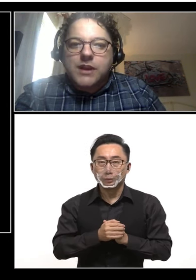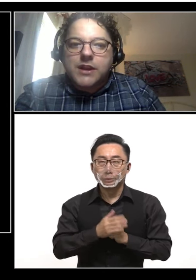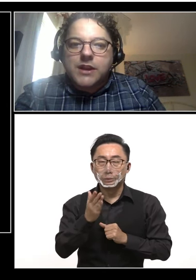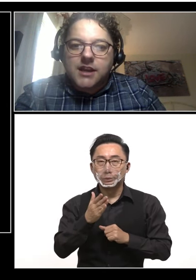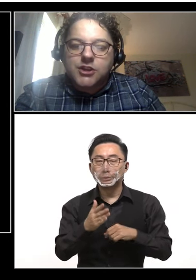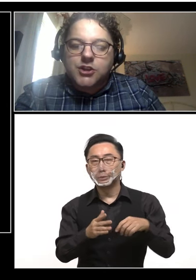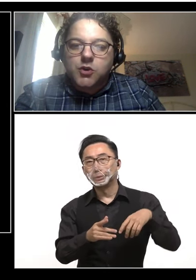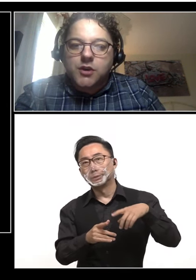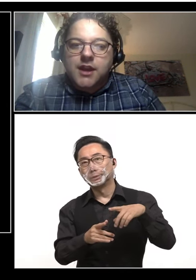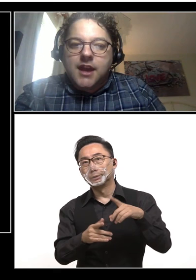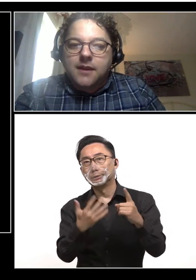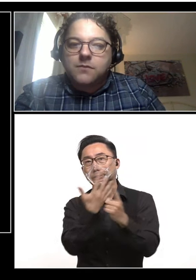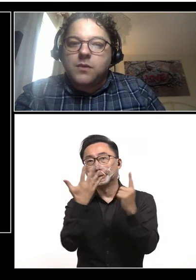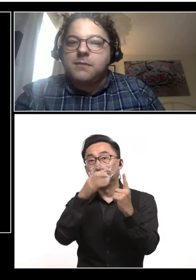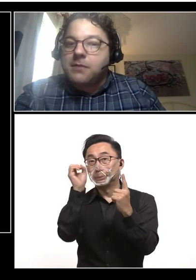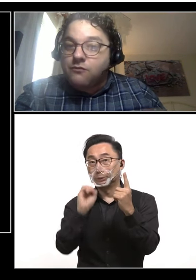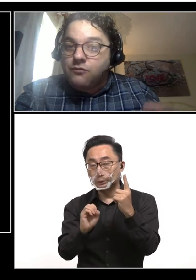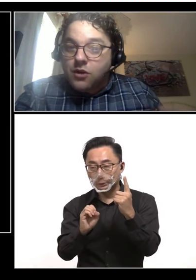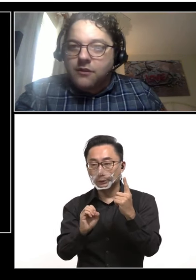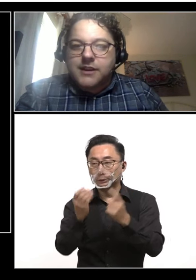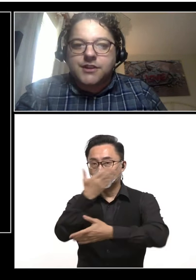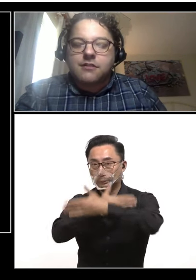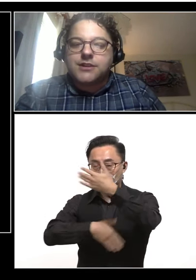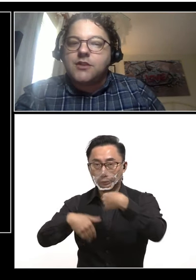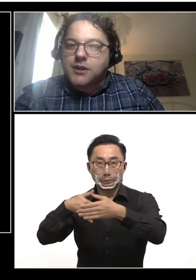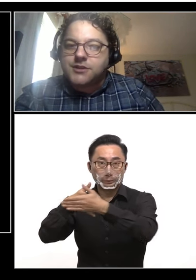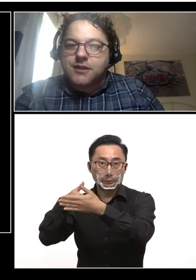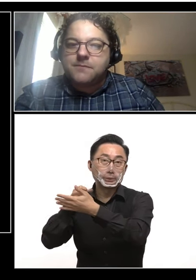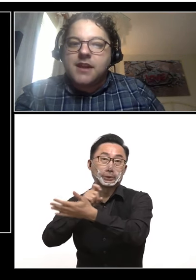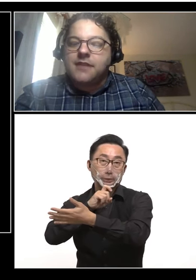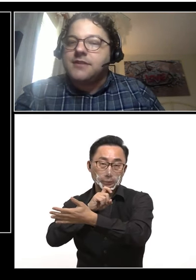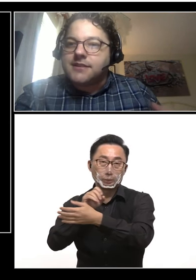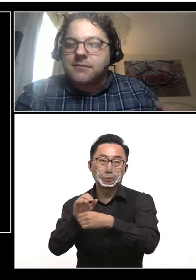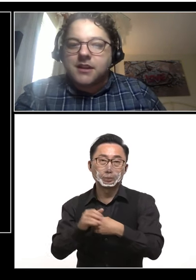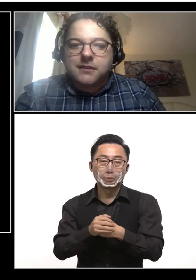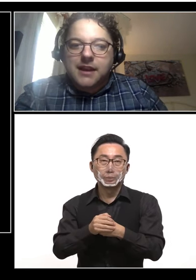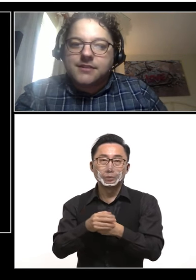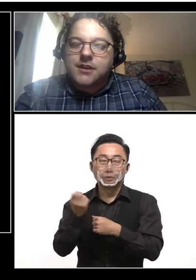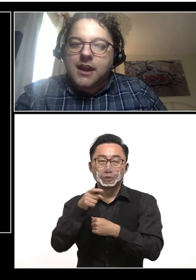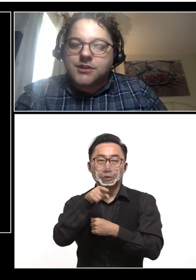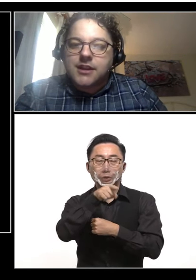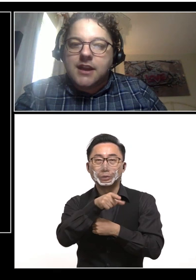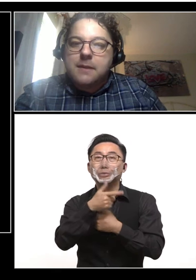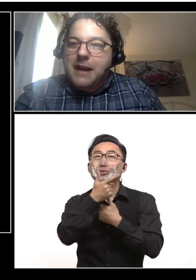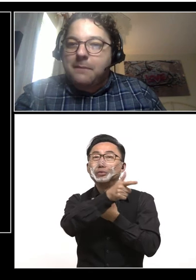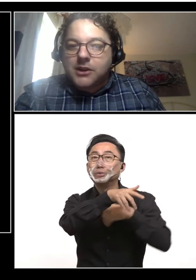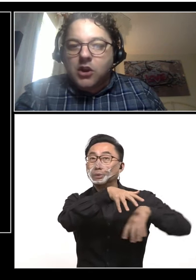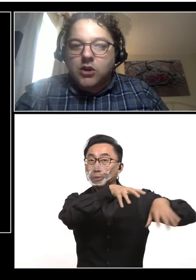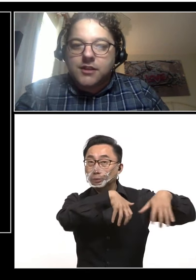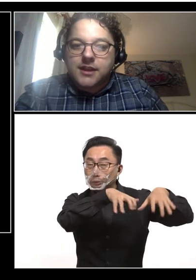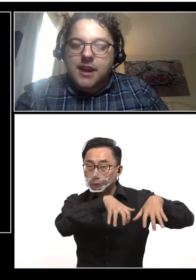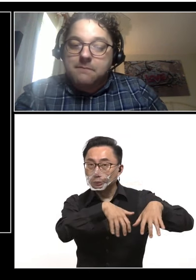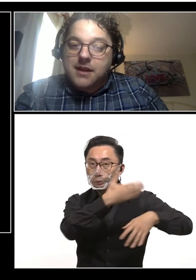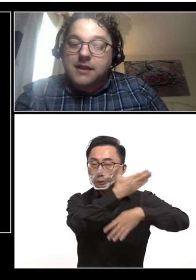we're not entirely sure whether people in rural villages are actually registering and the systems aren't in place to actually map and